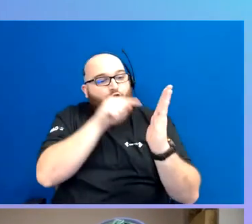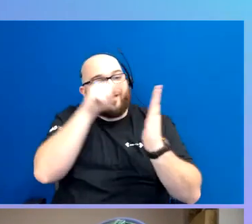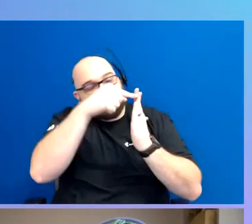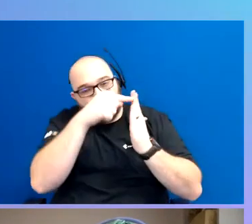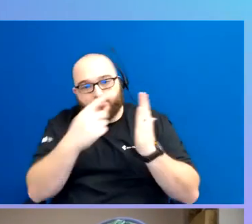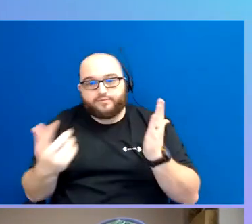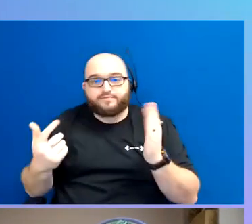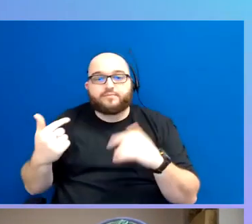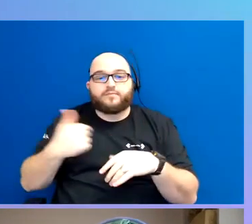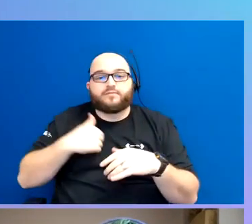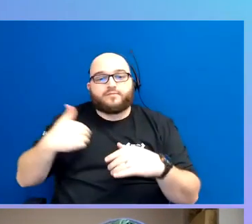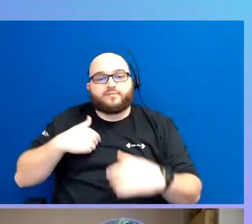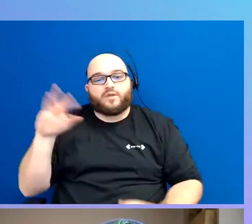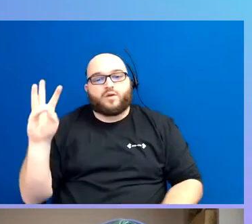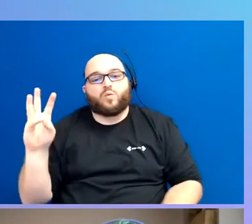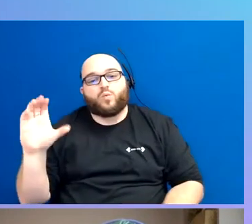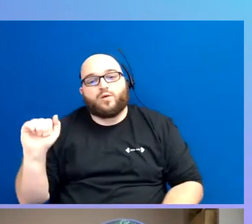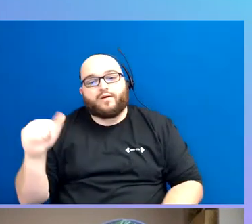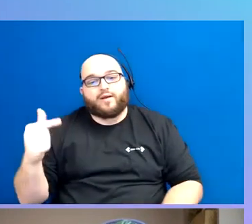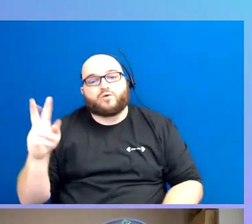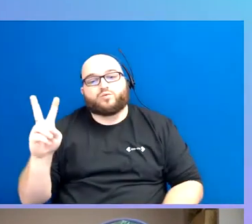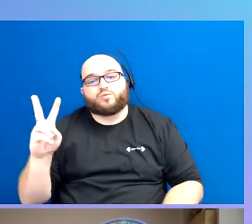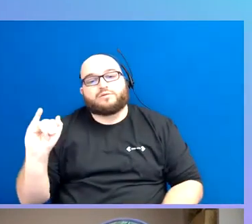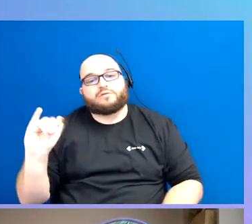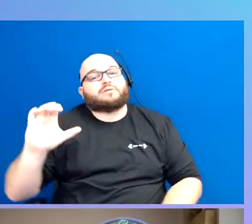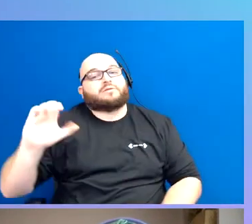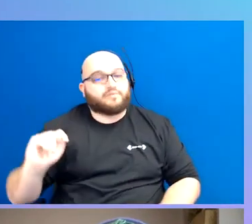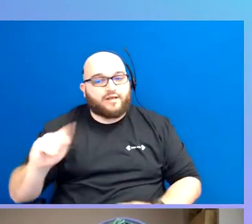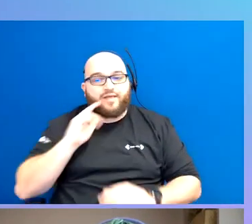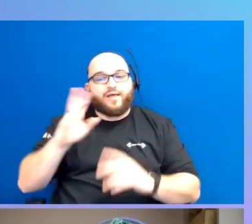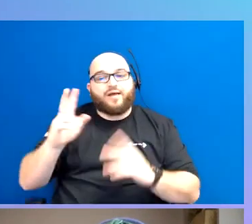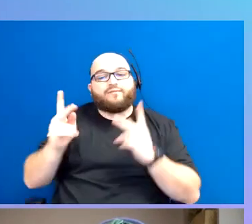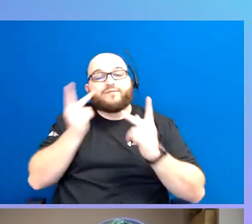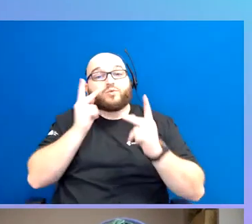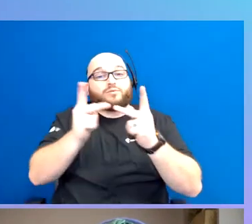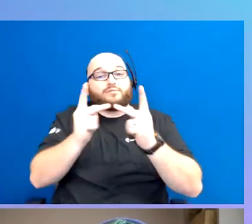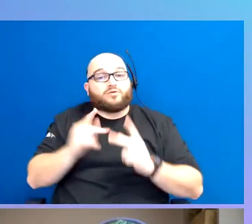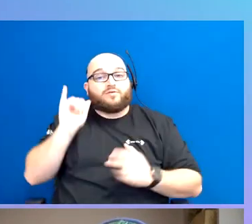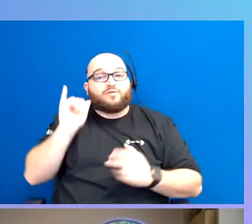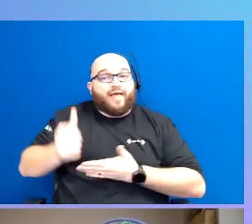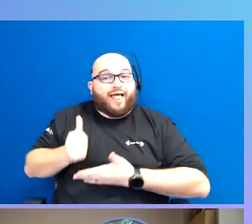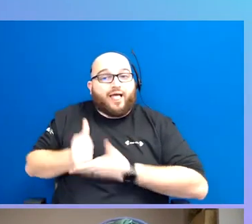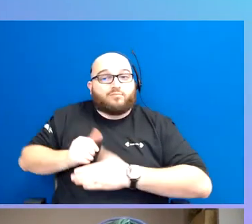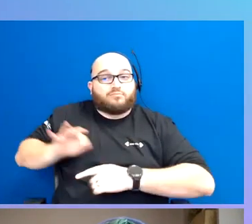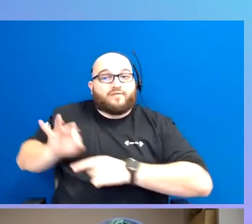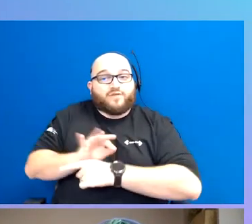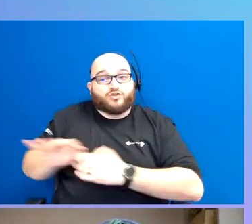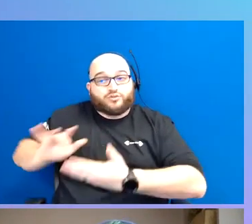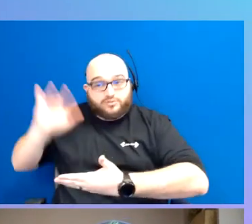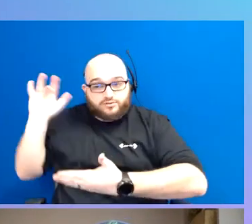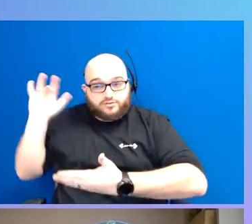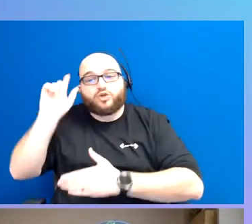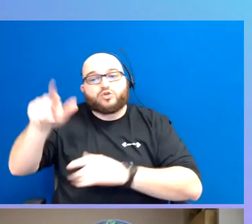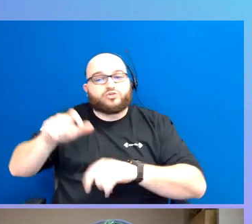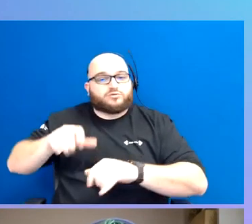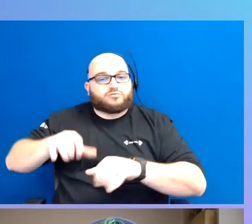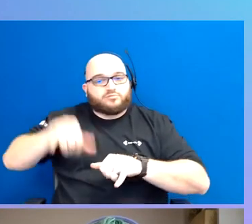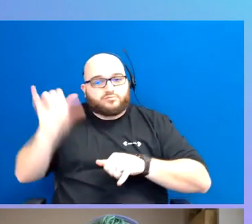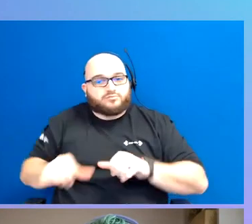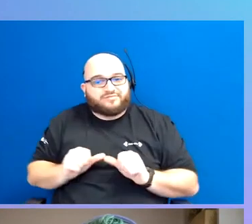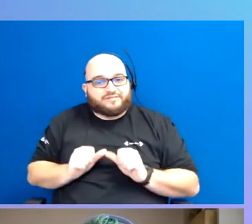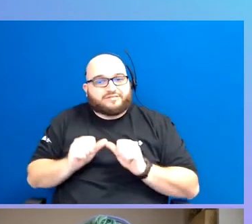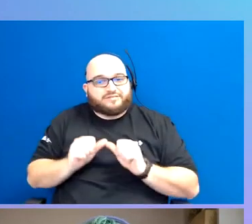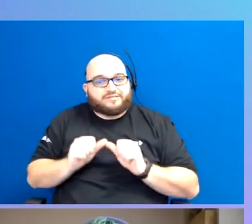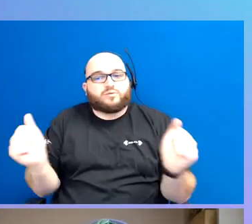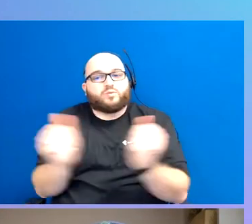from WCAG2ICT, which is that the visual position of the help mechanism should remain consistent with the software